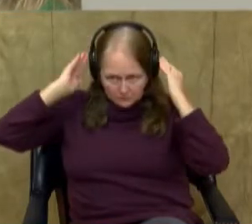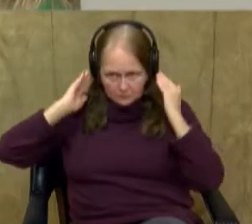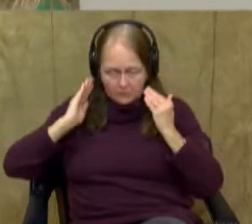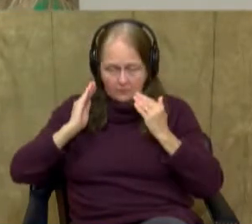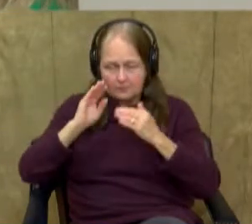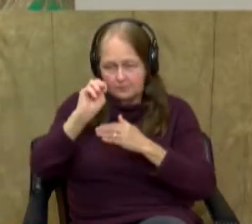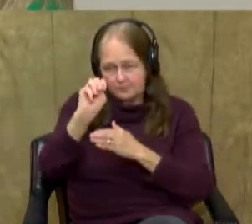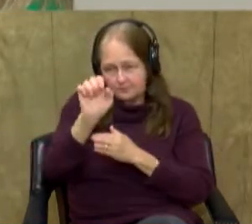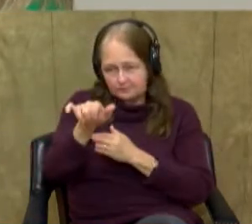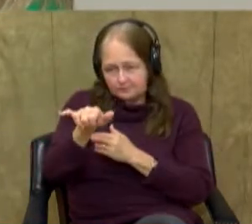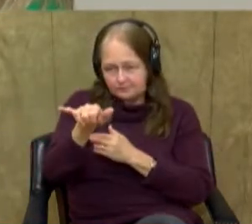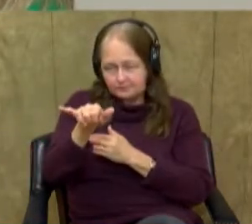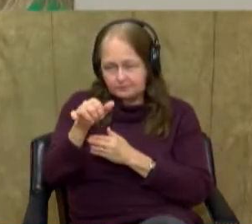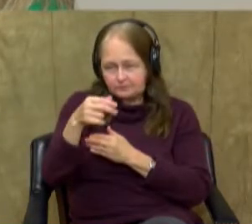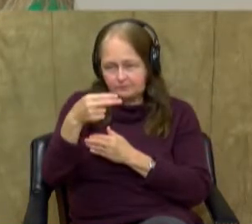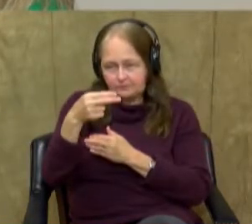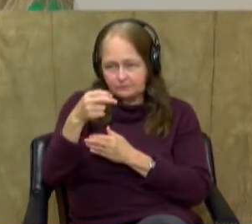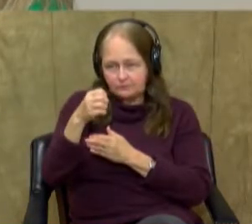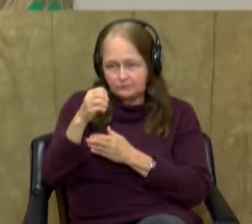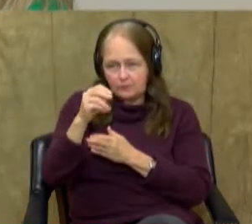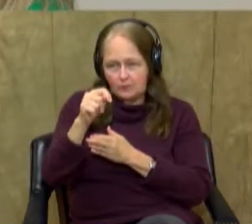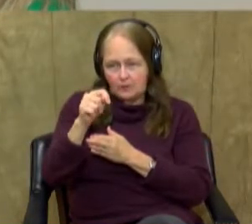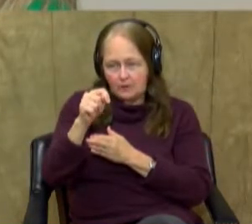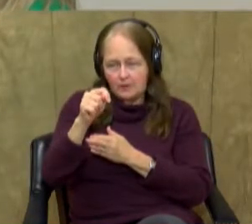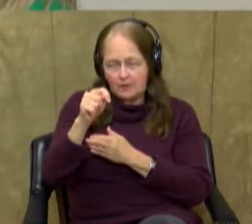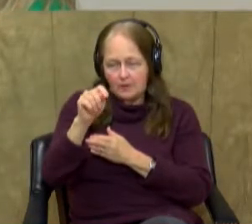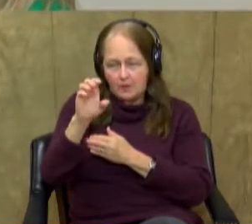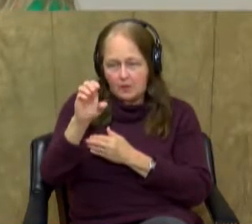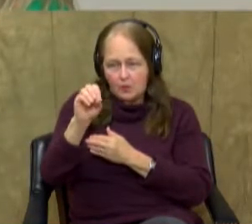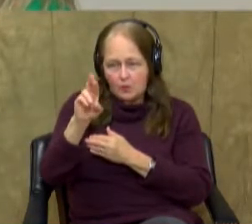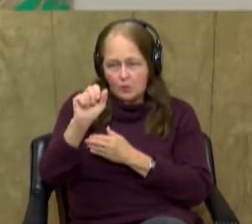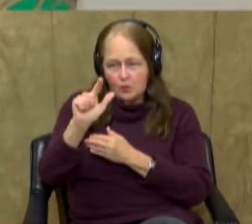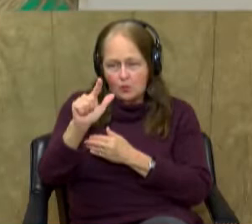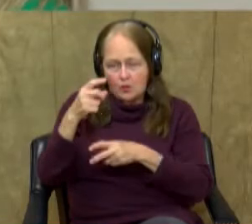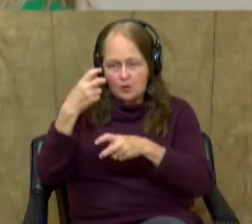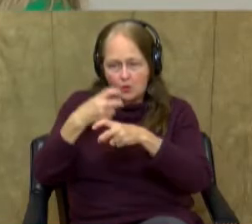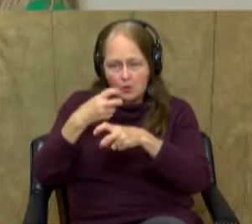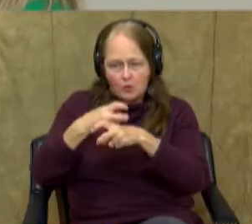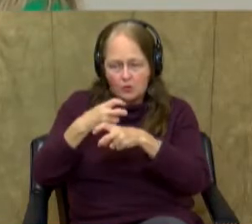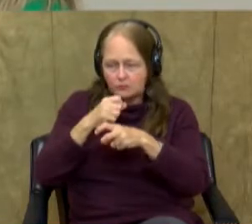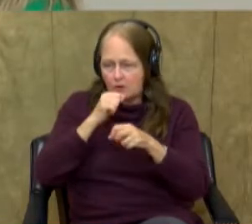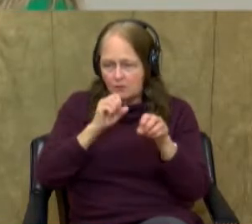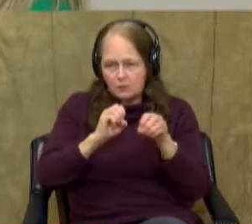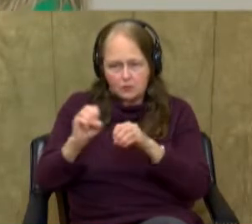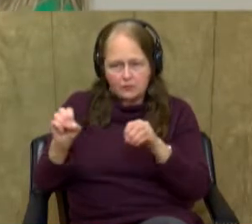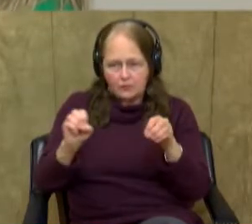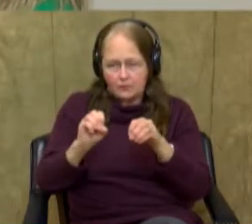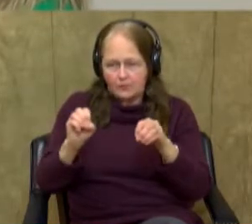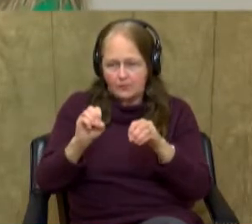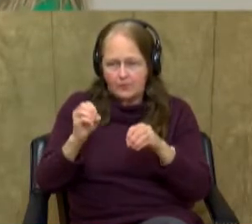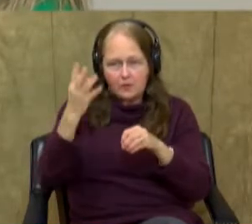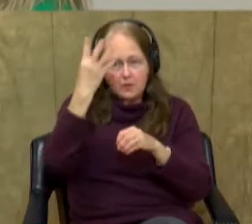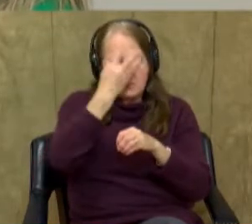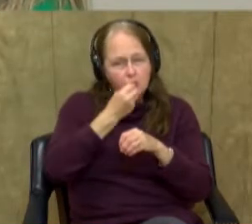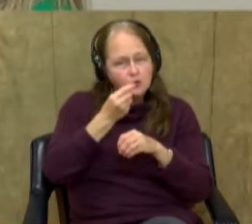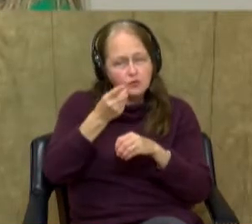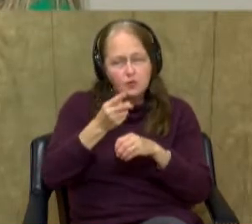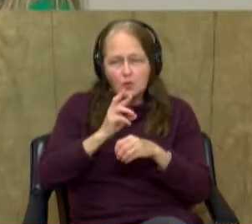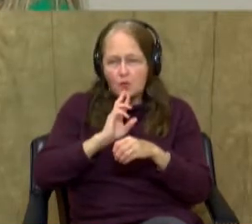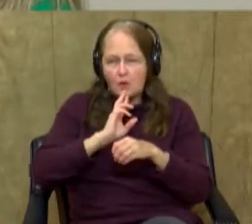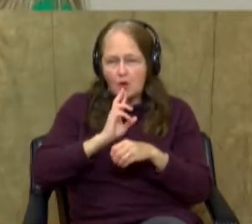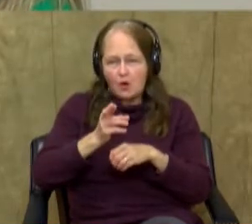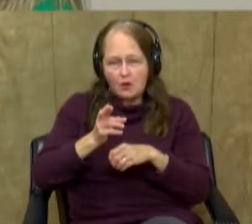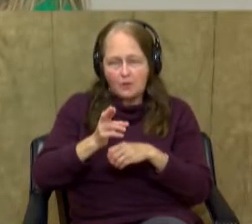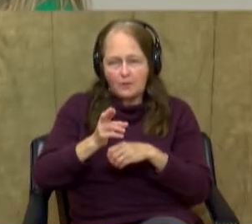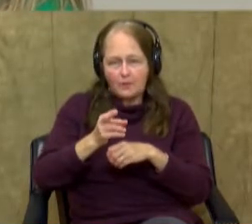In May, Hermit Crab discovered some coral. They were hard and didn't move. Oh, how pretty you are, said Hermit